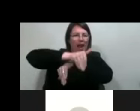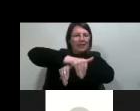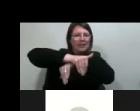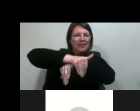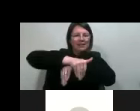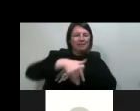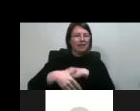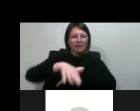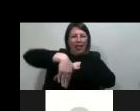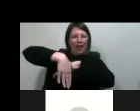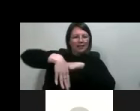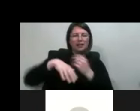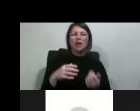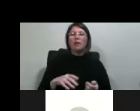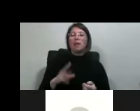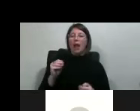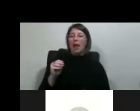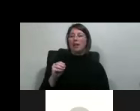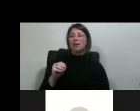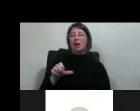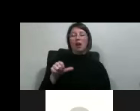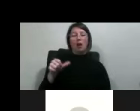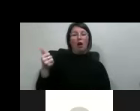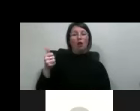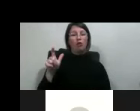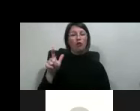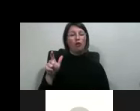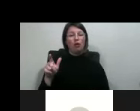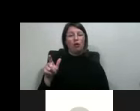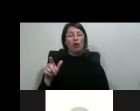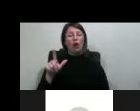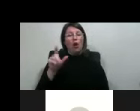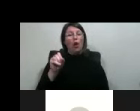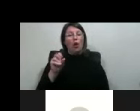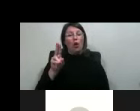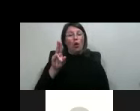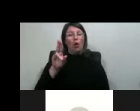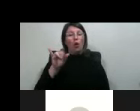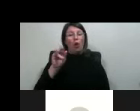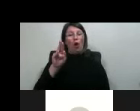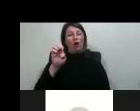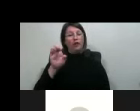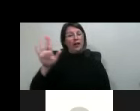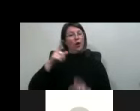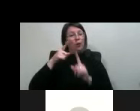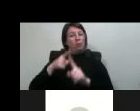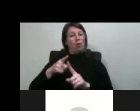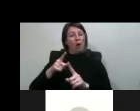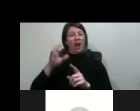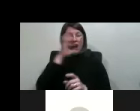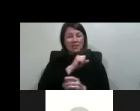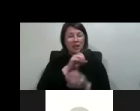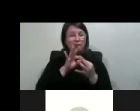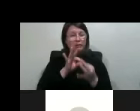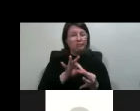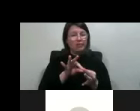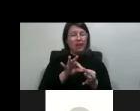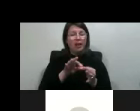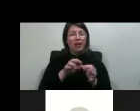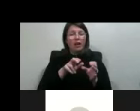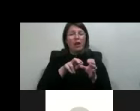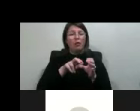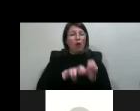And to actually touch on Lori's point, I feel like some of these assumptions about ridership are coming through a windshield